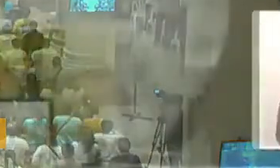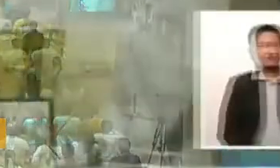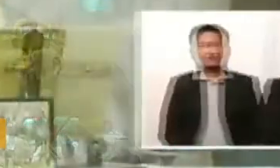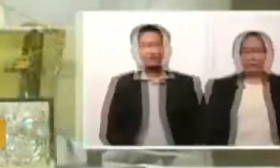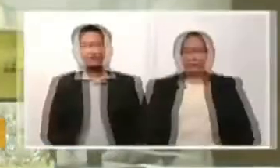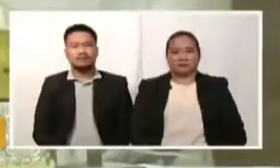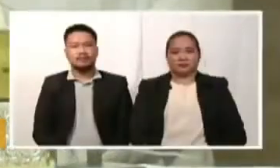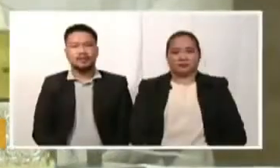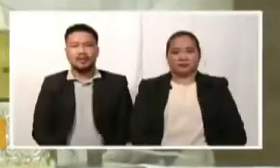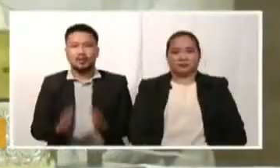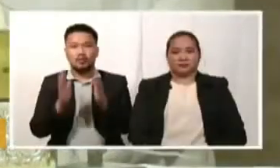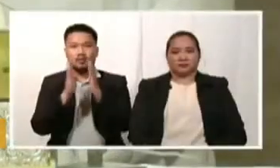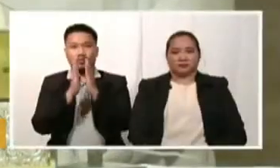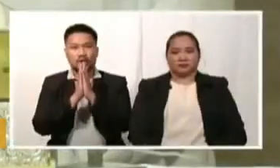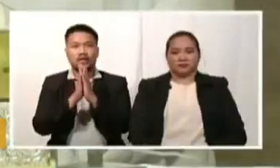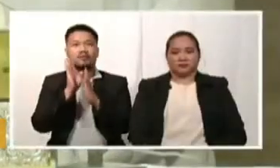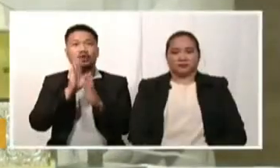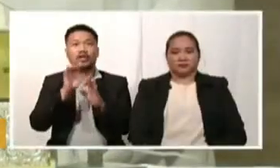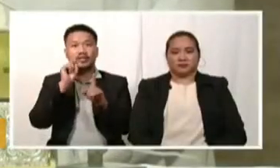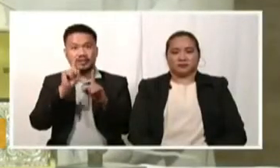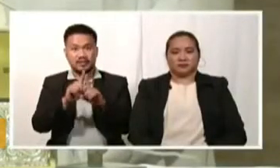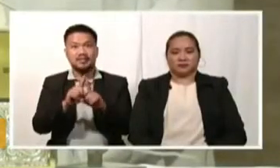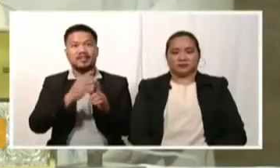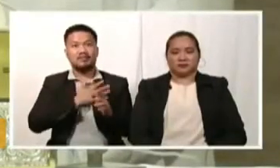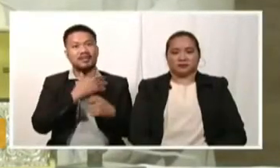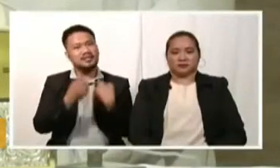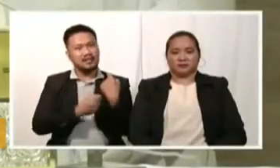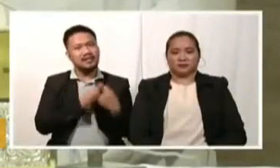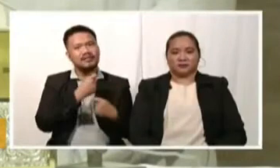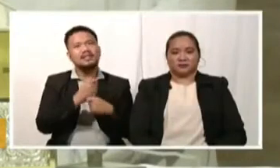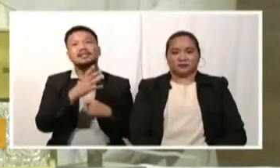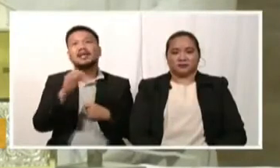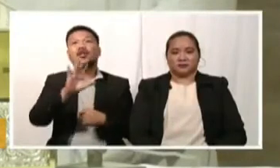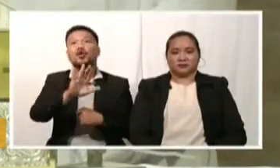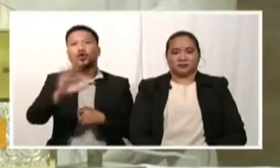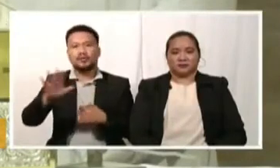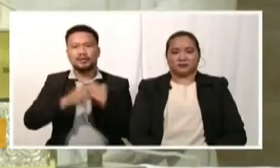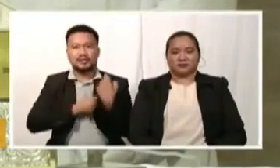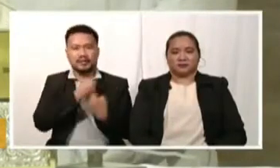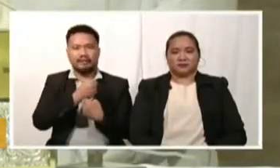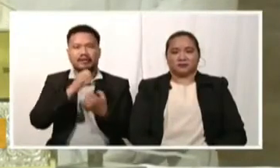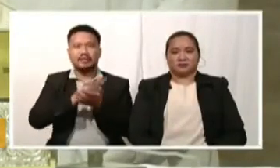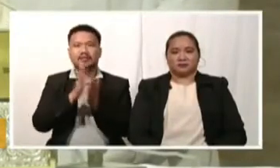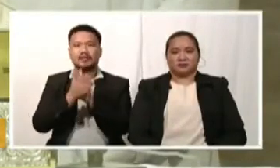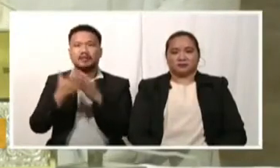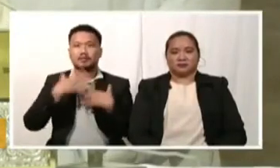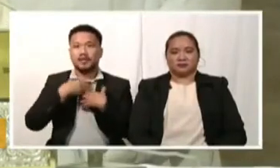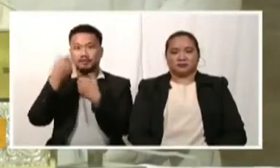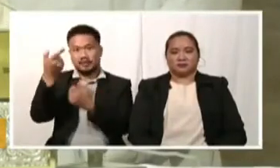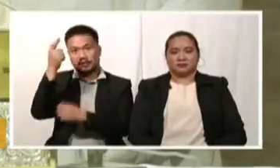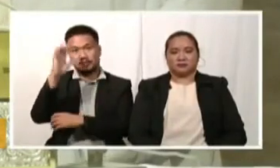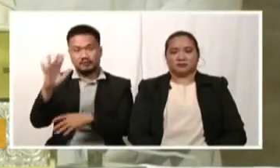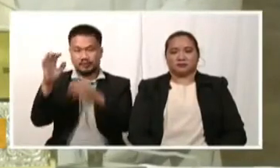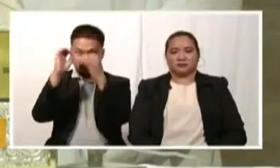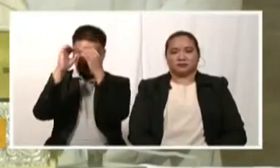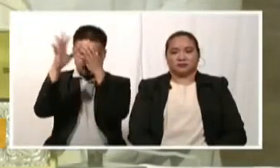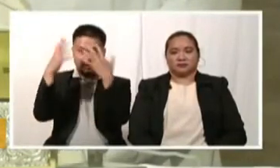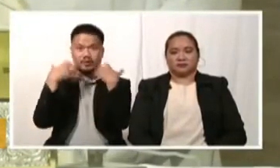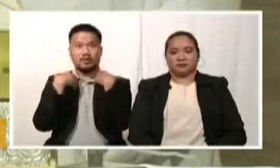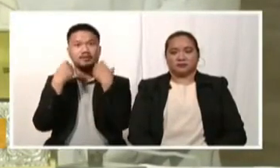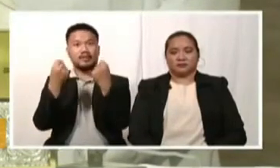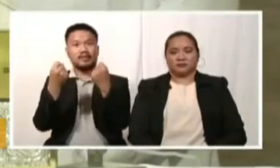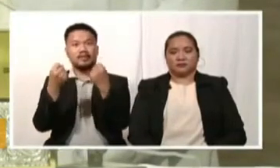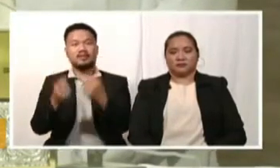Pray, brothers and sisters, that my sacrifice and yours may be acceptable to God, the